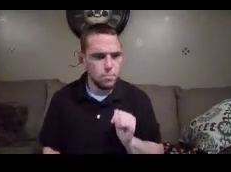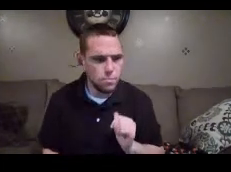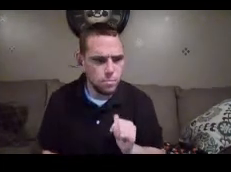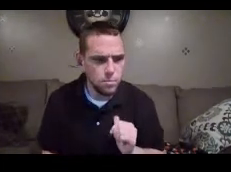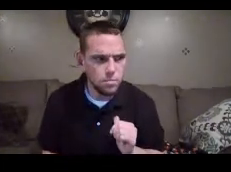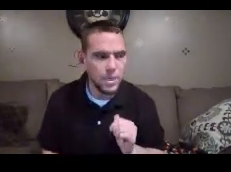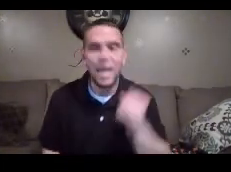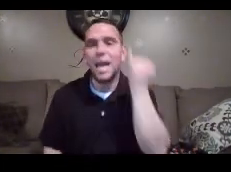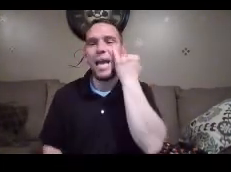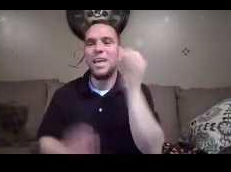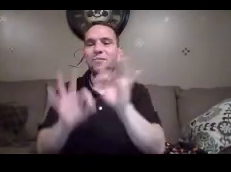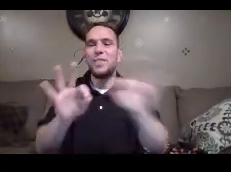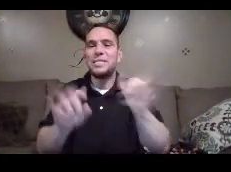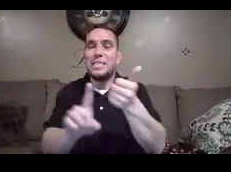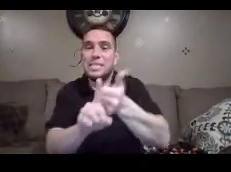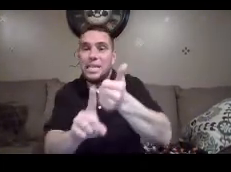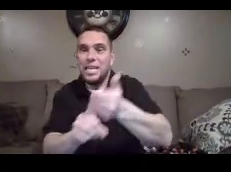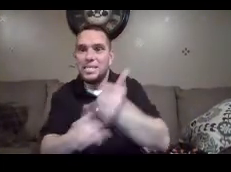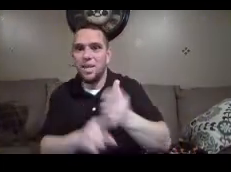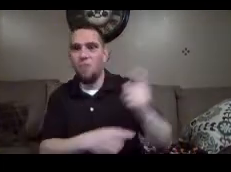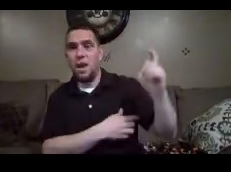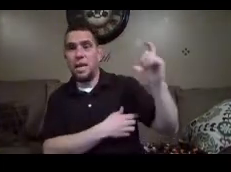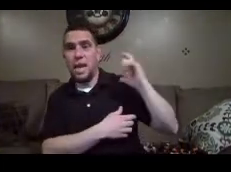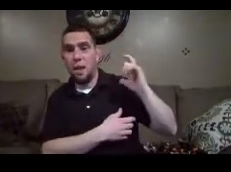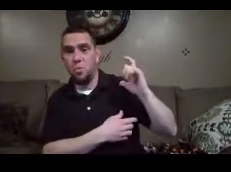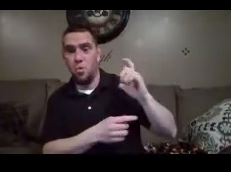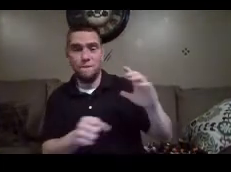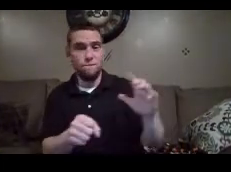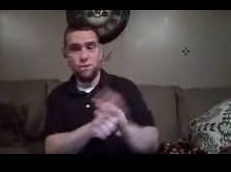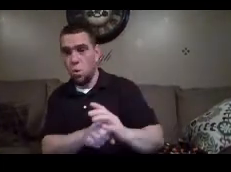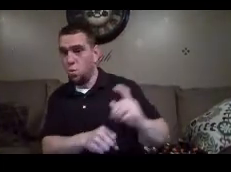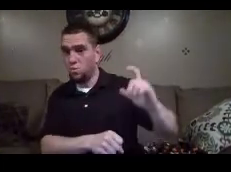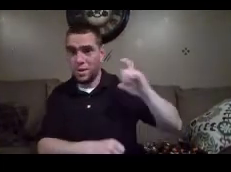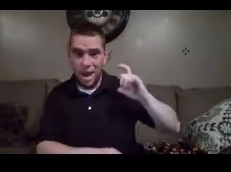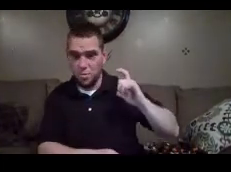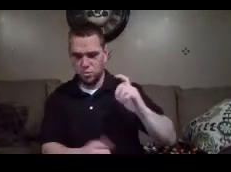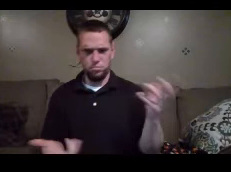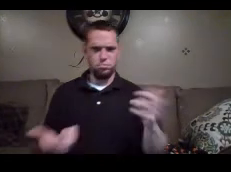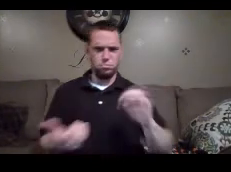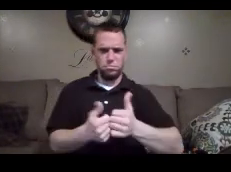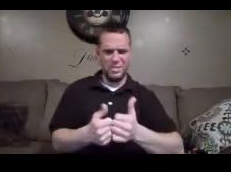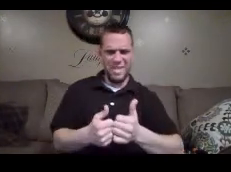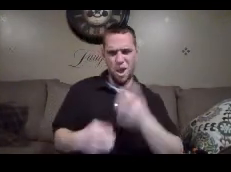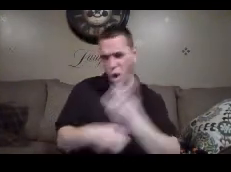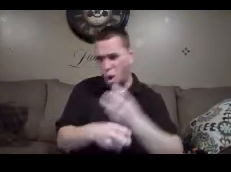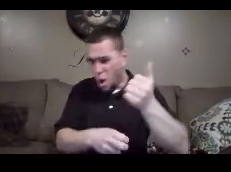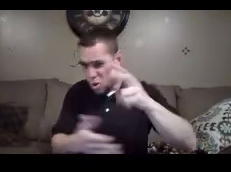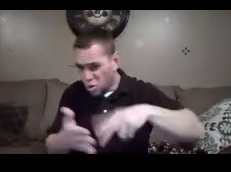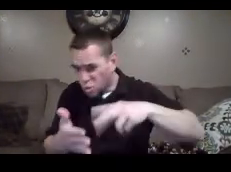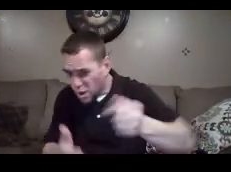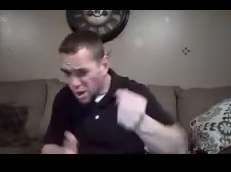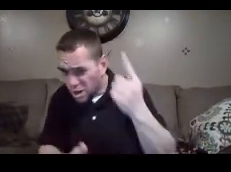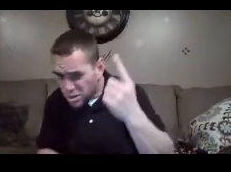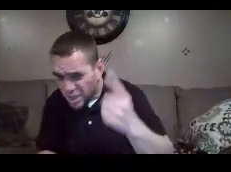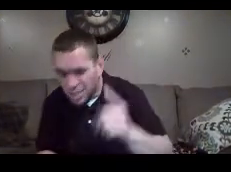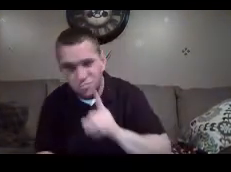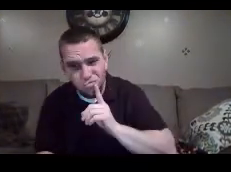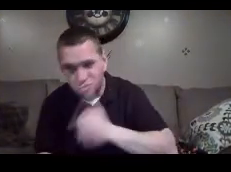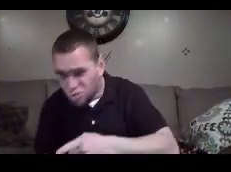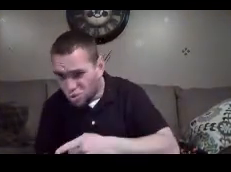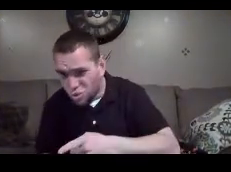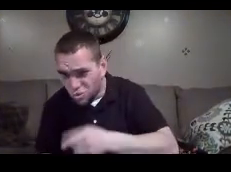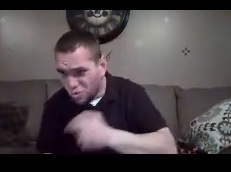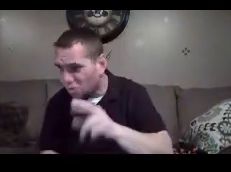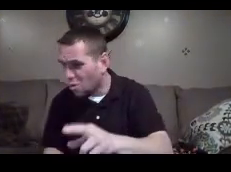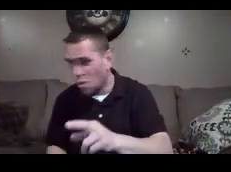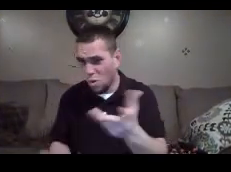because of lack of variation in capital letters than regular sentence case sentences. Is that true, or do you have any